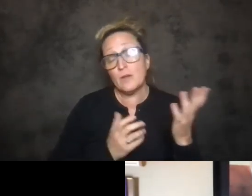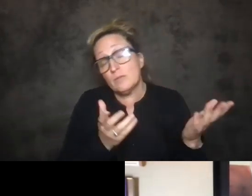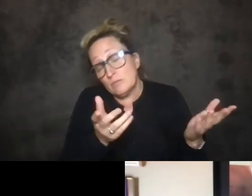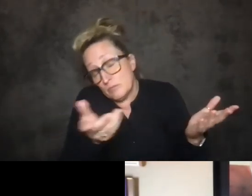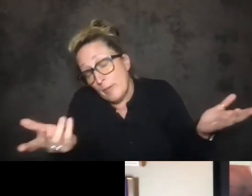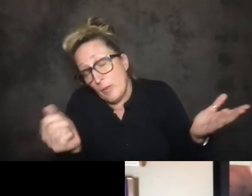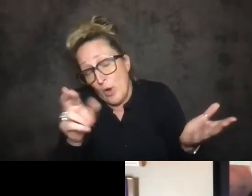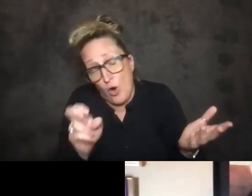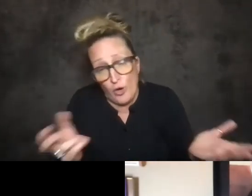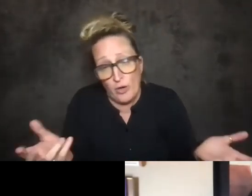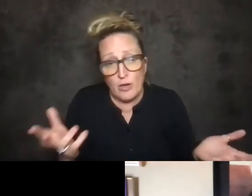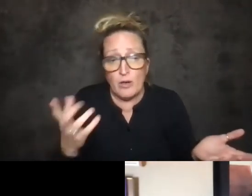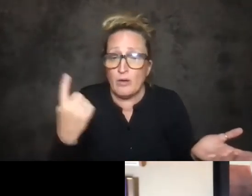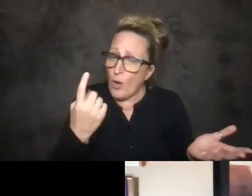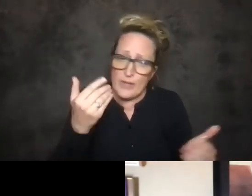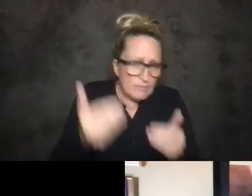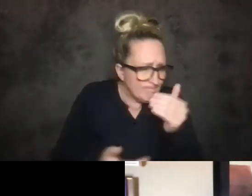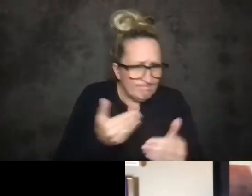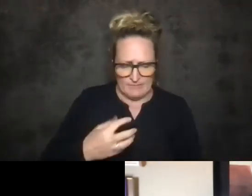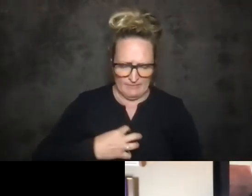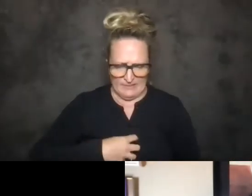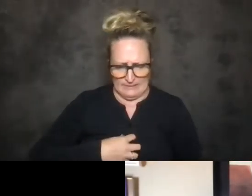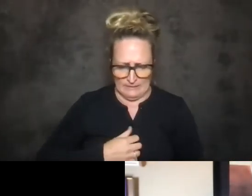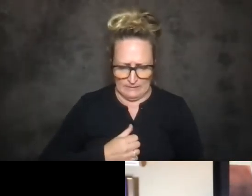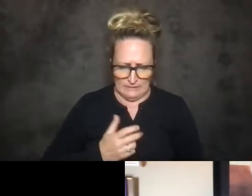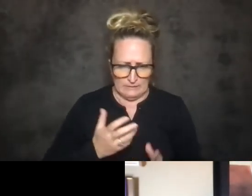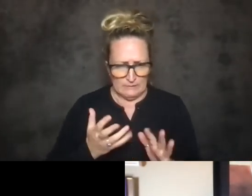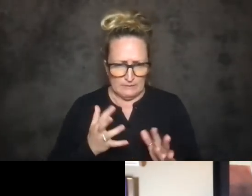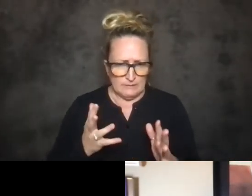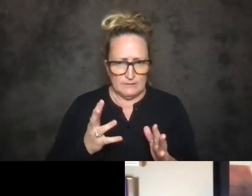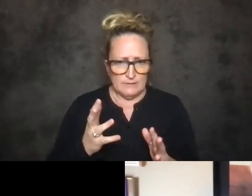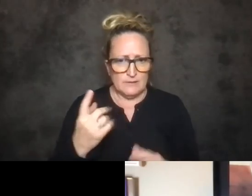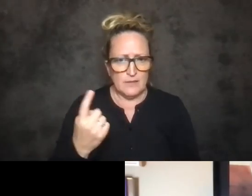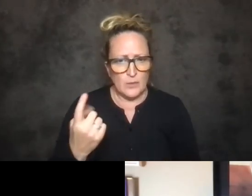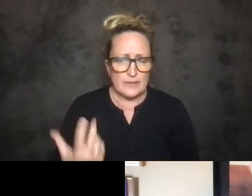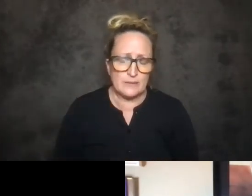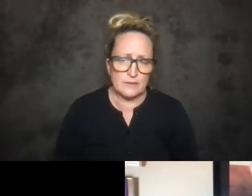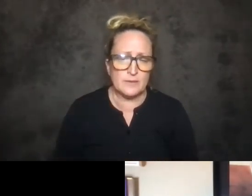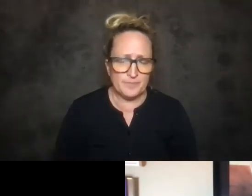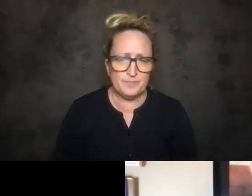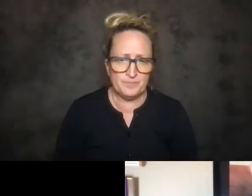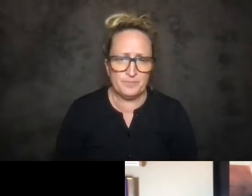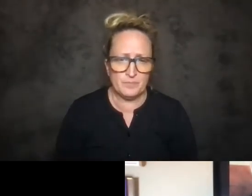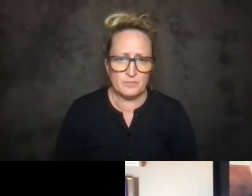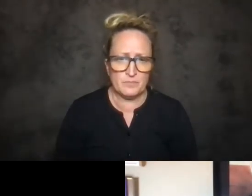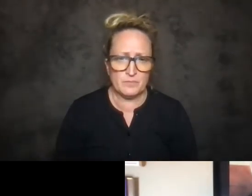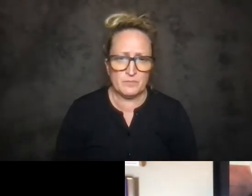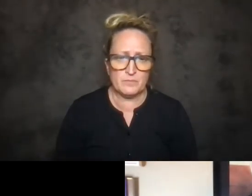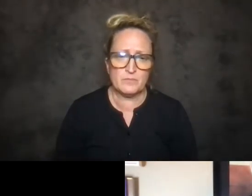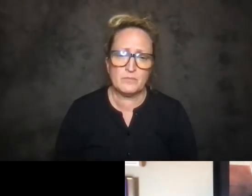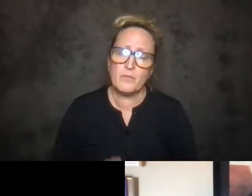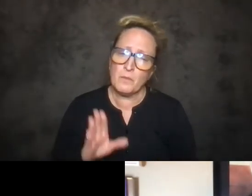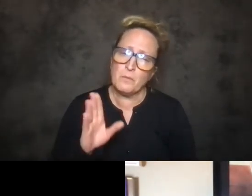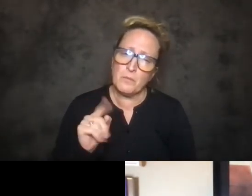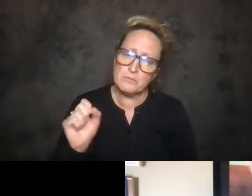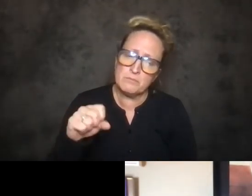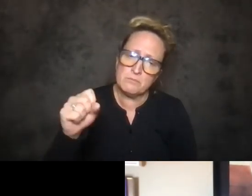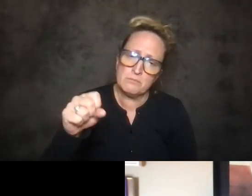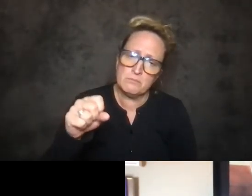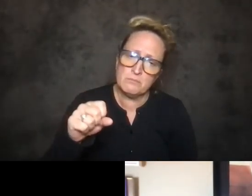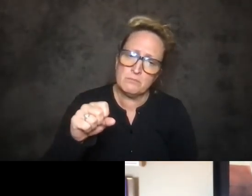always in a process of fine tuning in one way or the other. But you know,